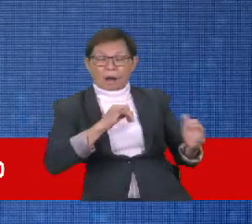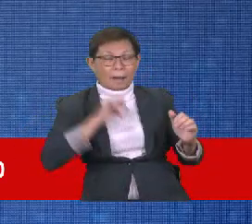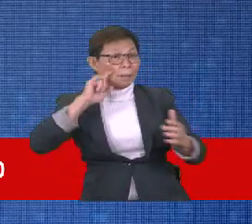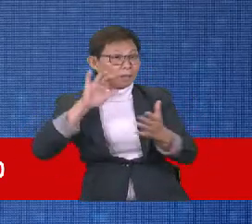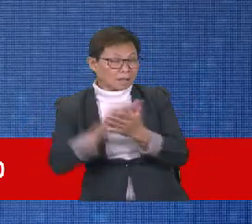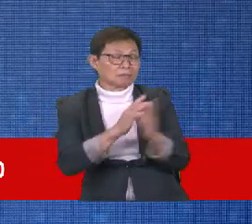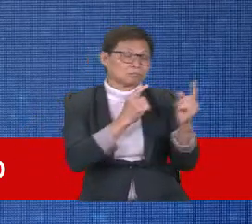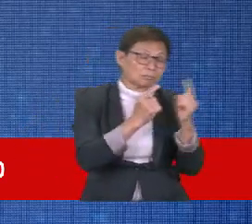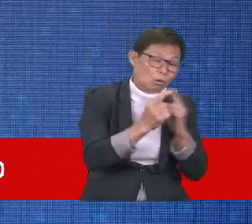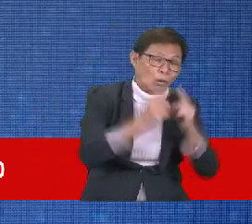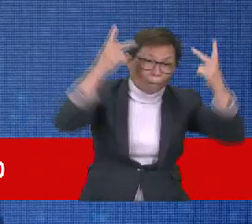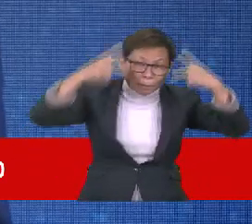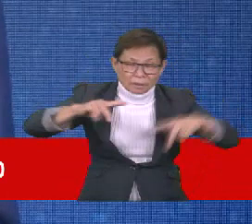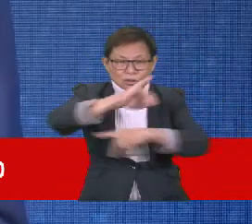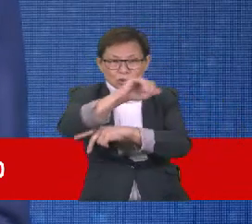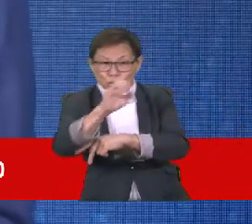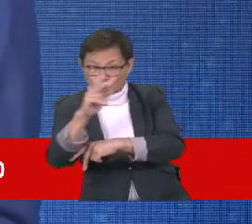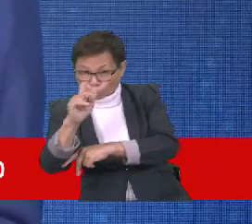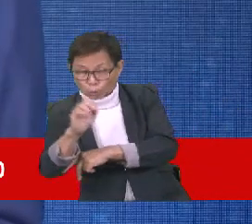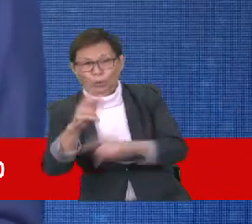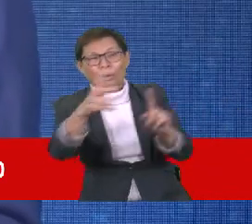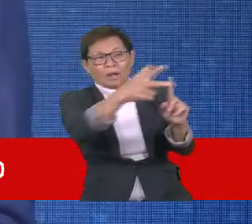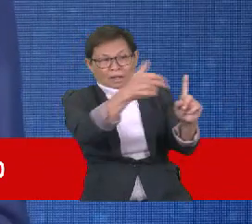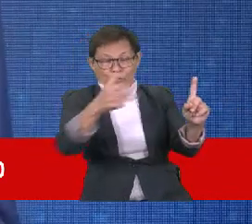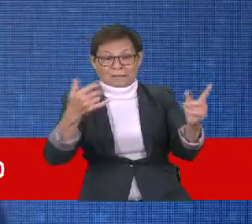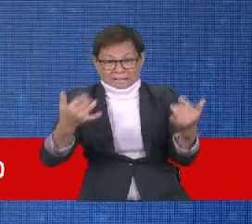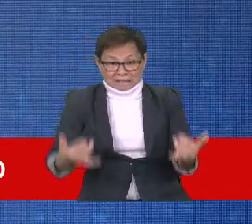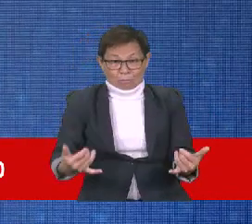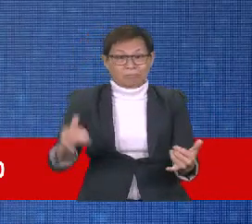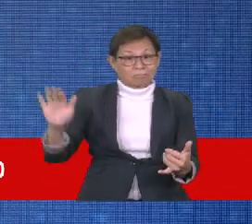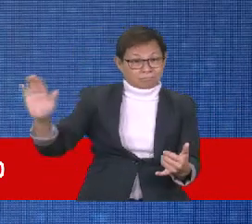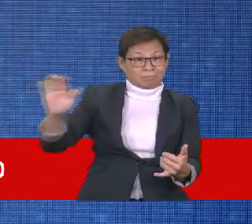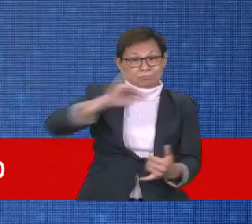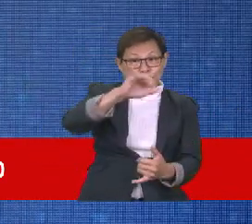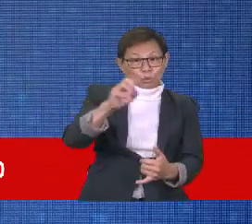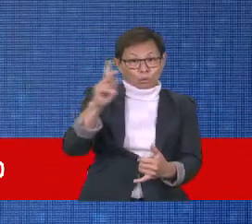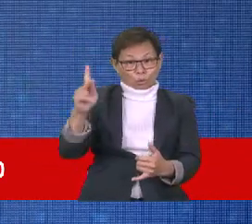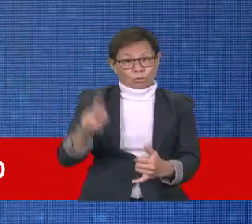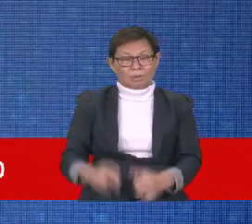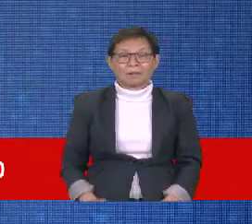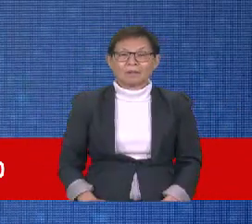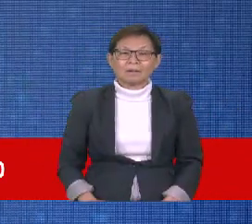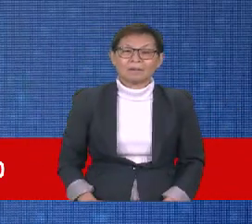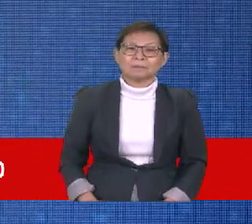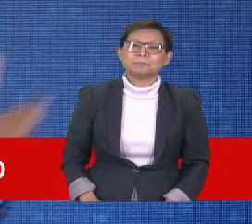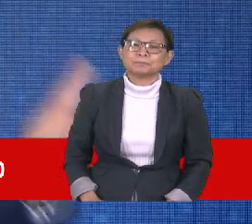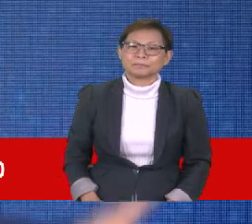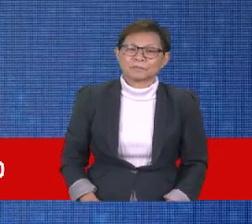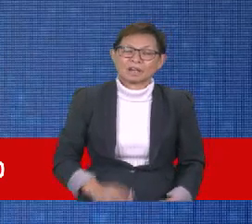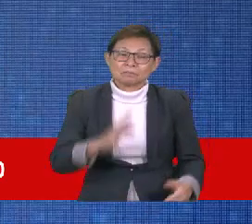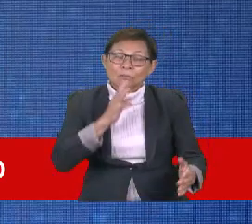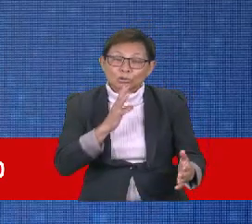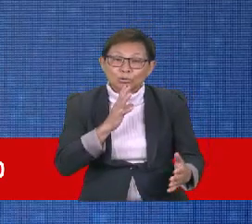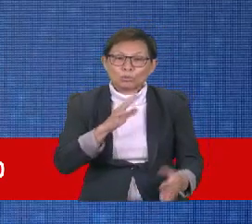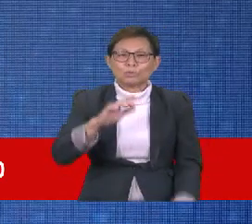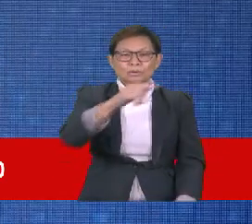President Jokowi of Indonesia, who's now chairman of ASEAN, talked to